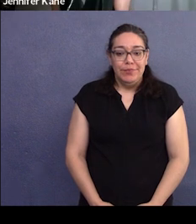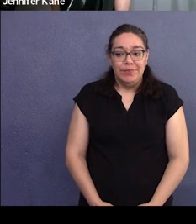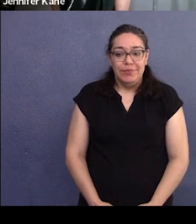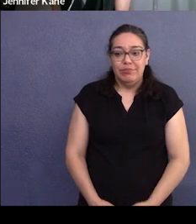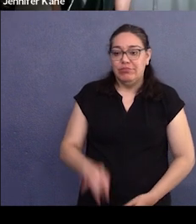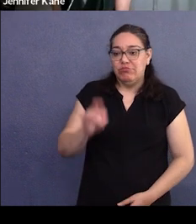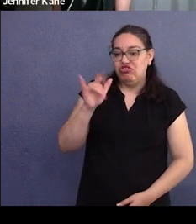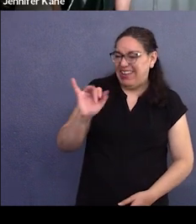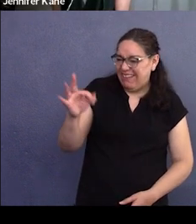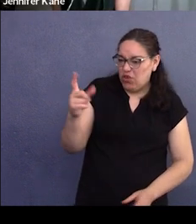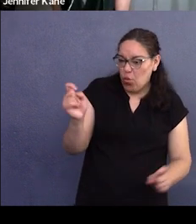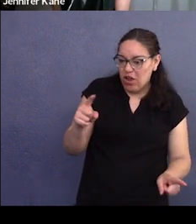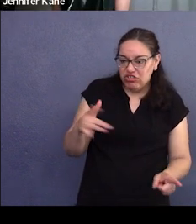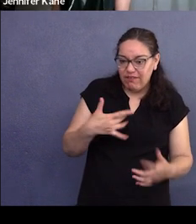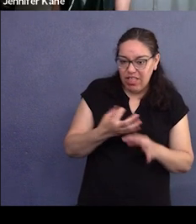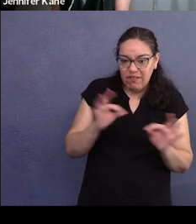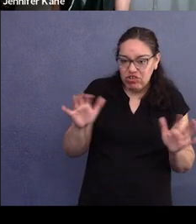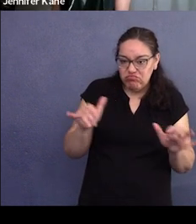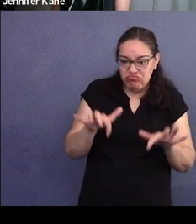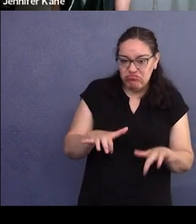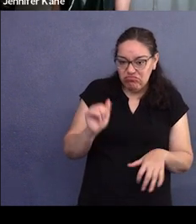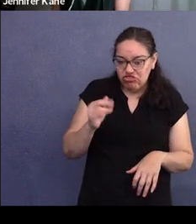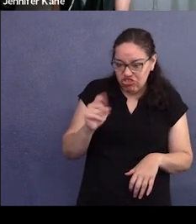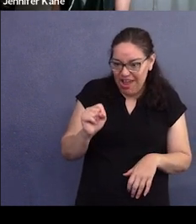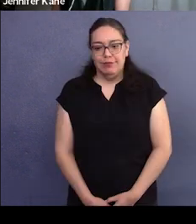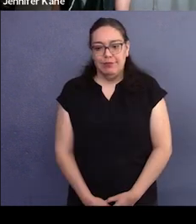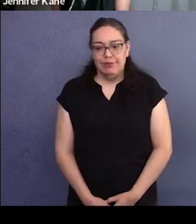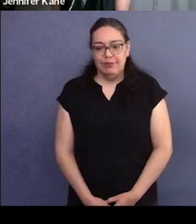Again, if anyone has a question, please feel free to put it in the chat. No problem.